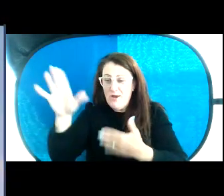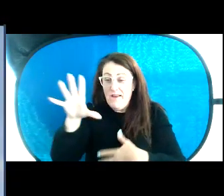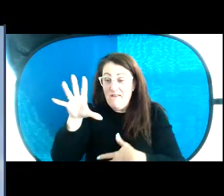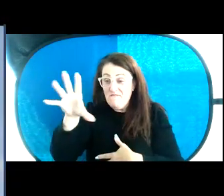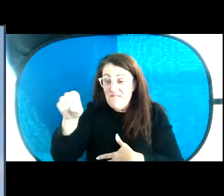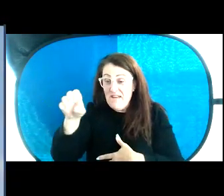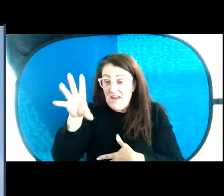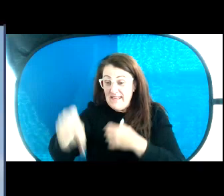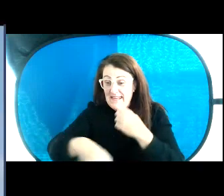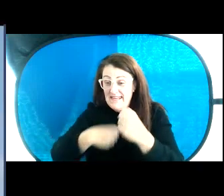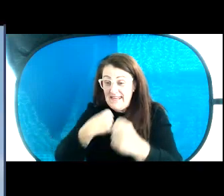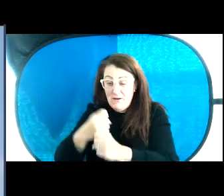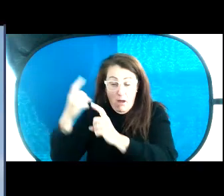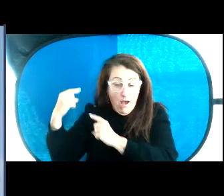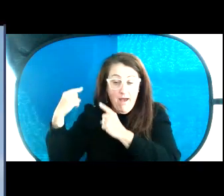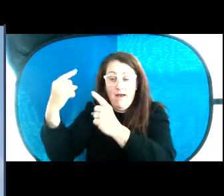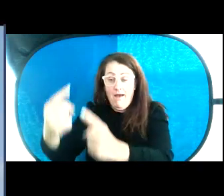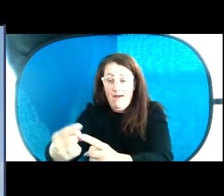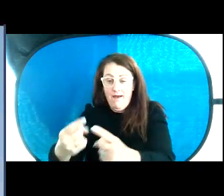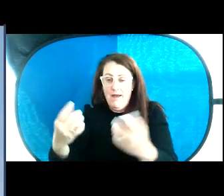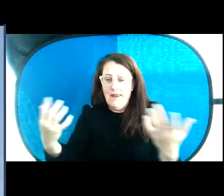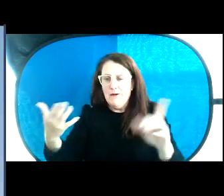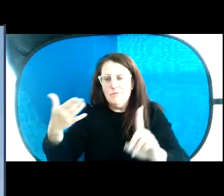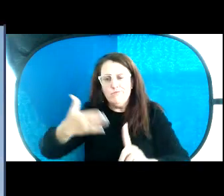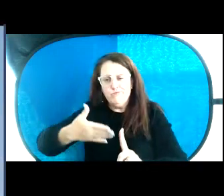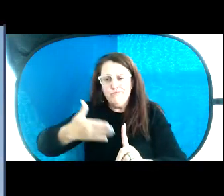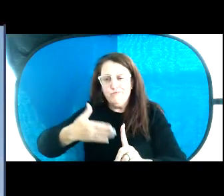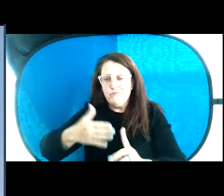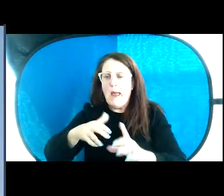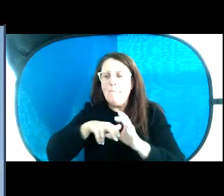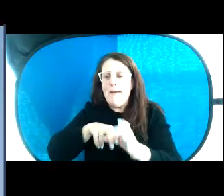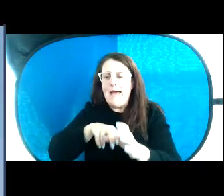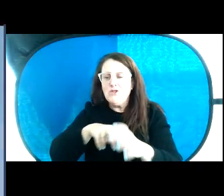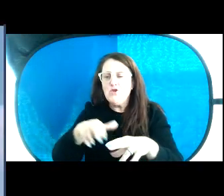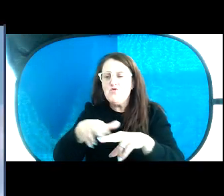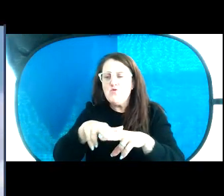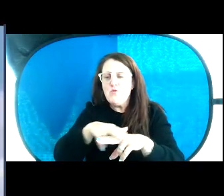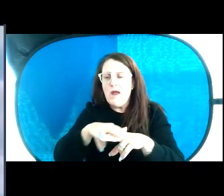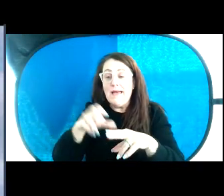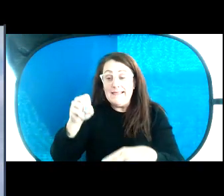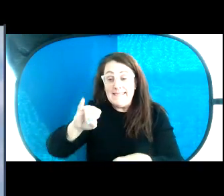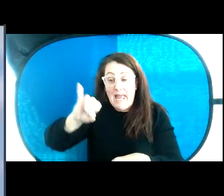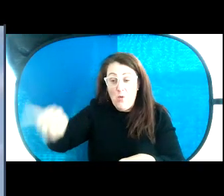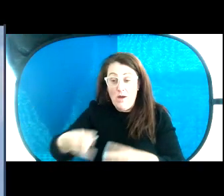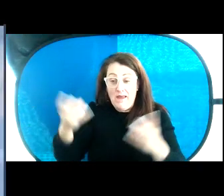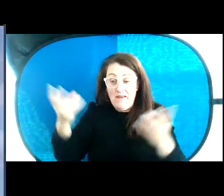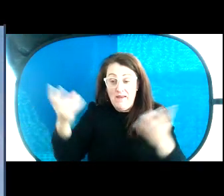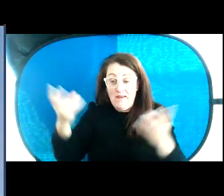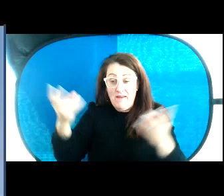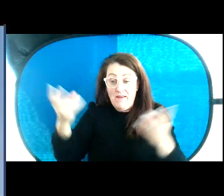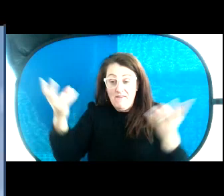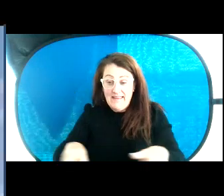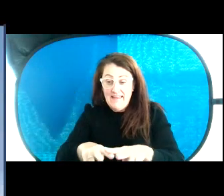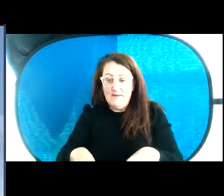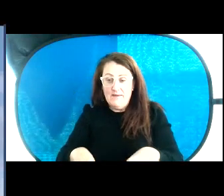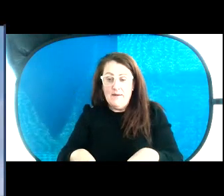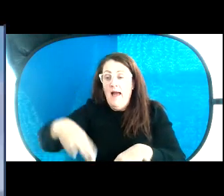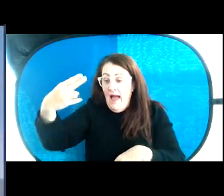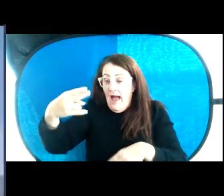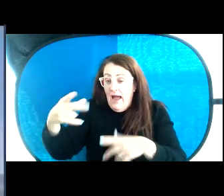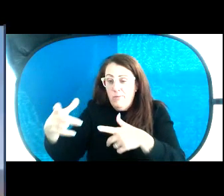history, and is set to become a premier hub for passenger rail service in the San Joaquin Valley when high-speed rail, ACE, and the Amtrak